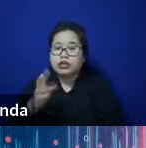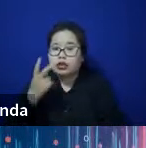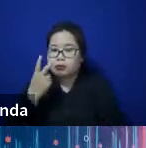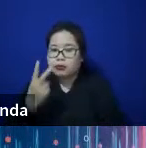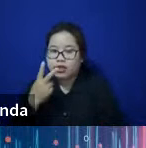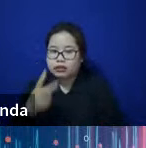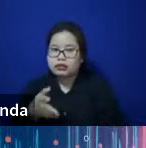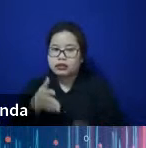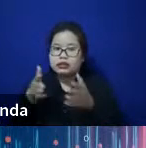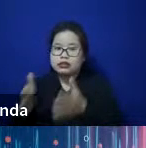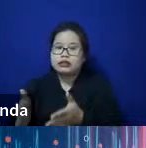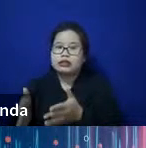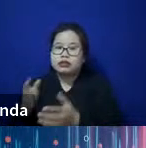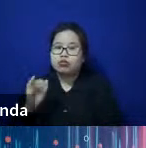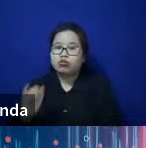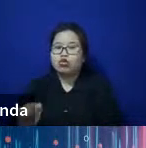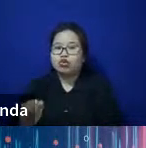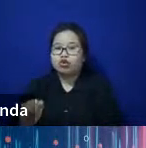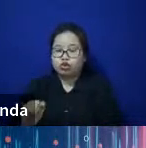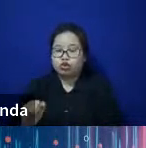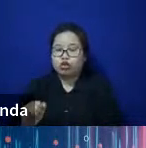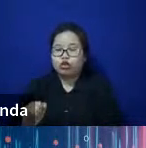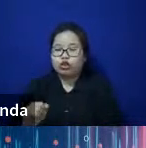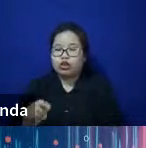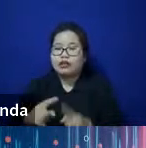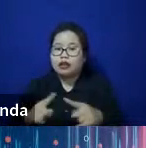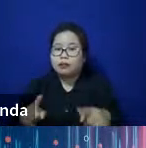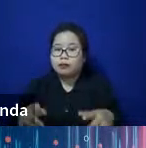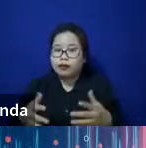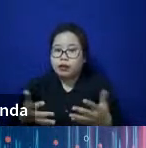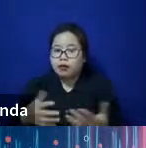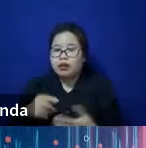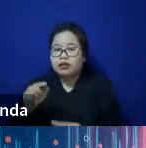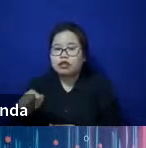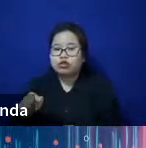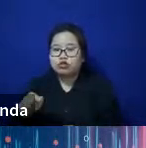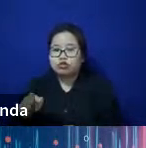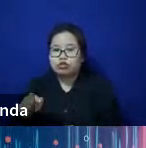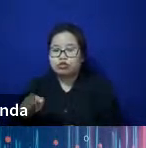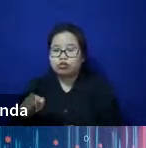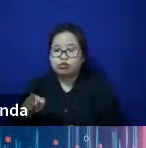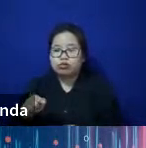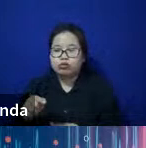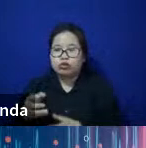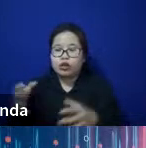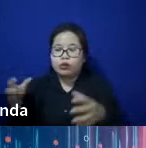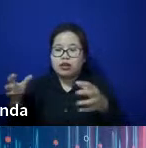So that's the photo of me in institutional care.